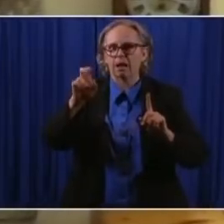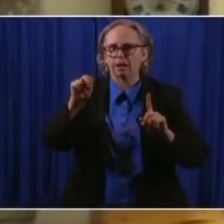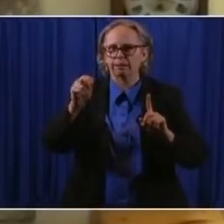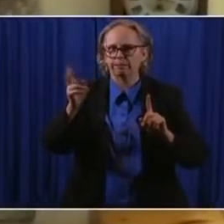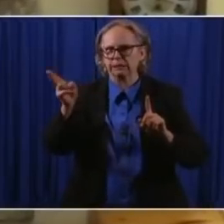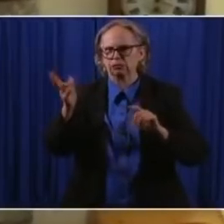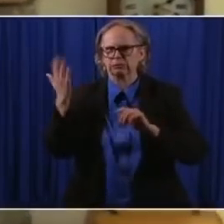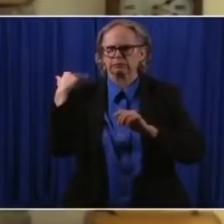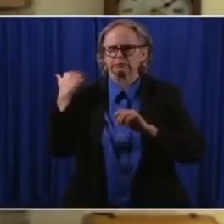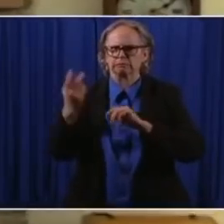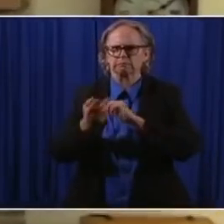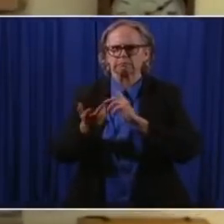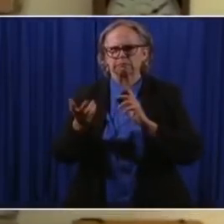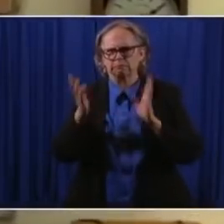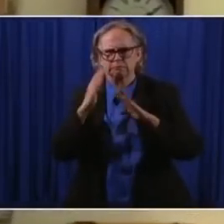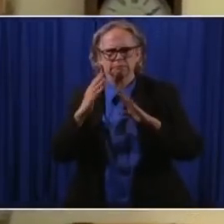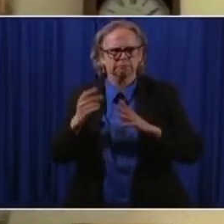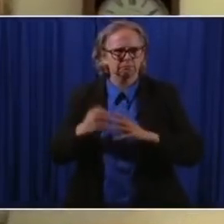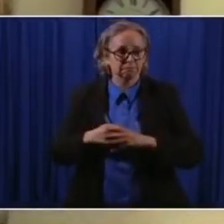It's not a new problem.